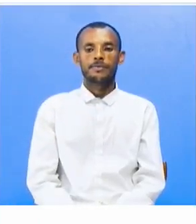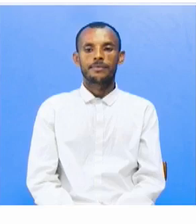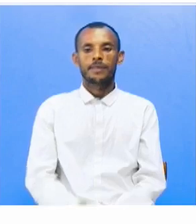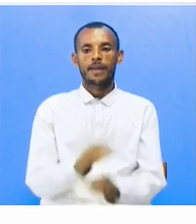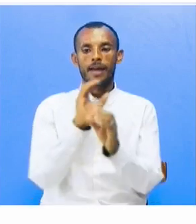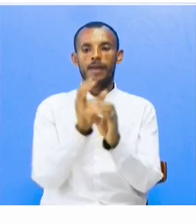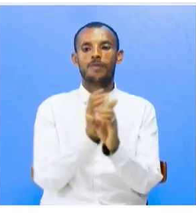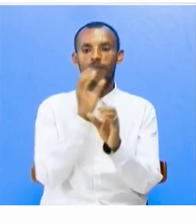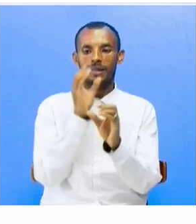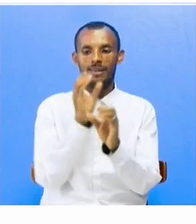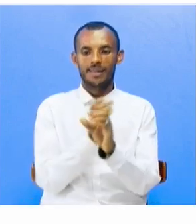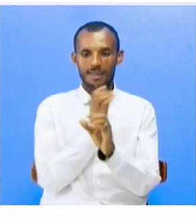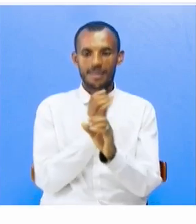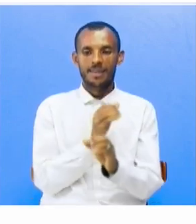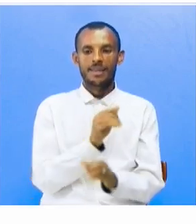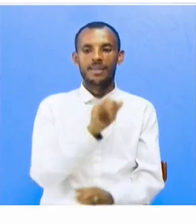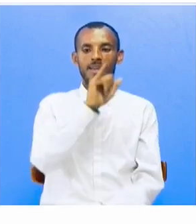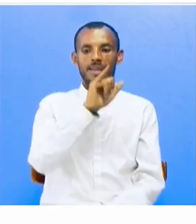Calculating interest.